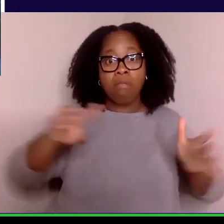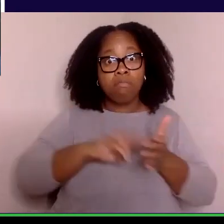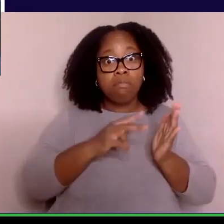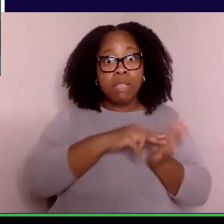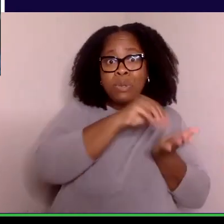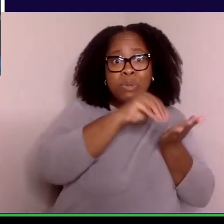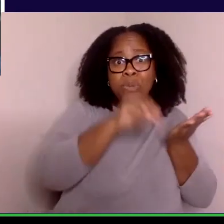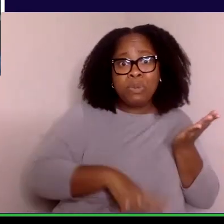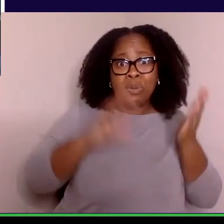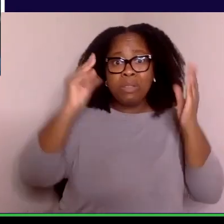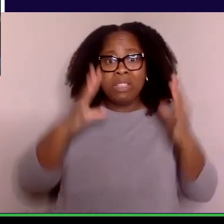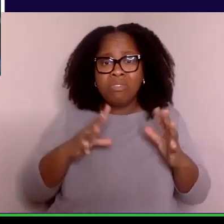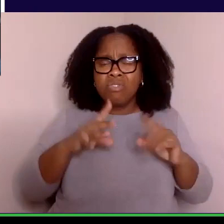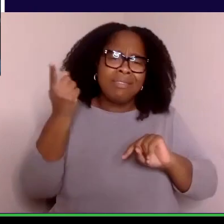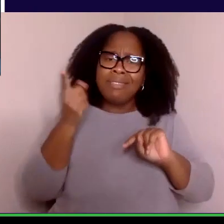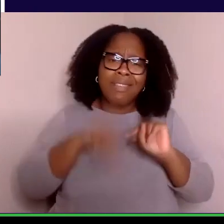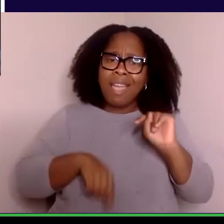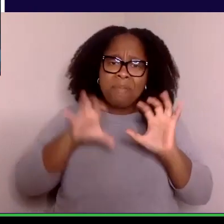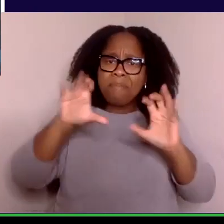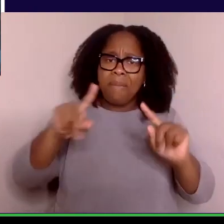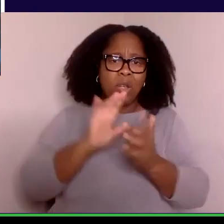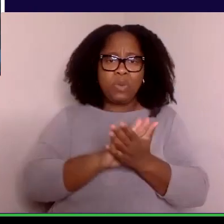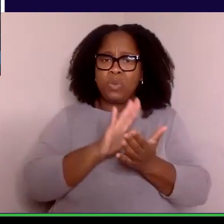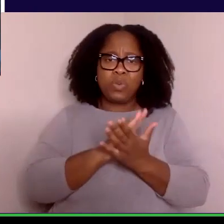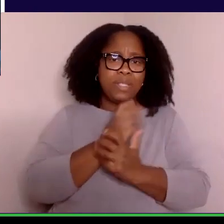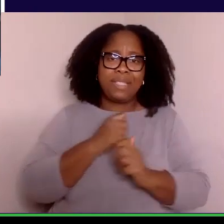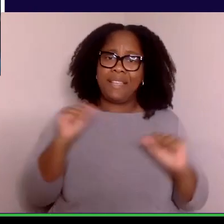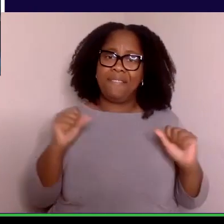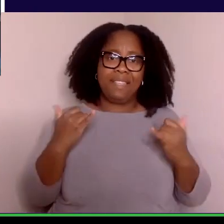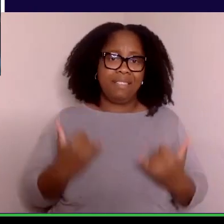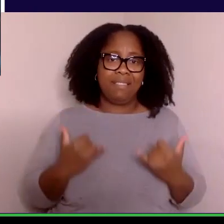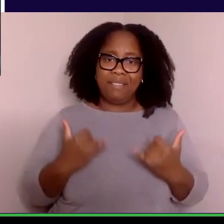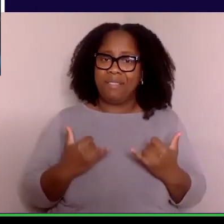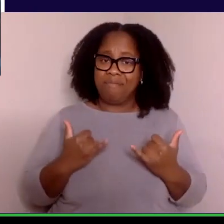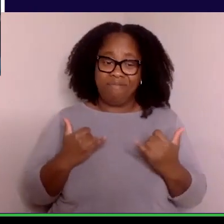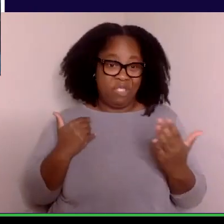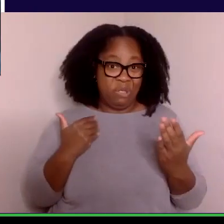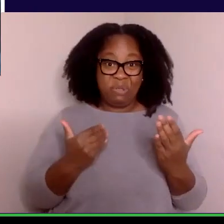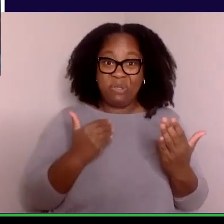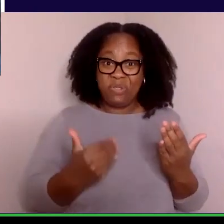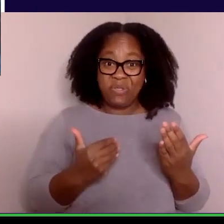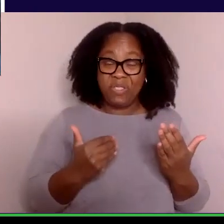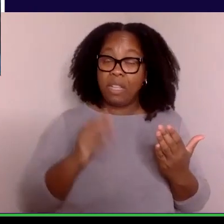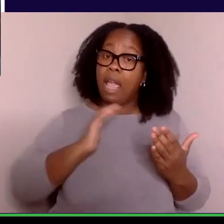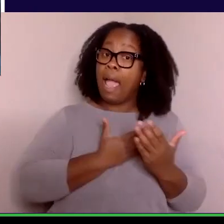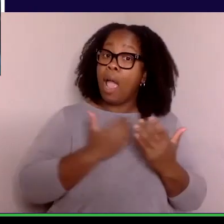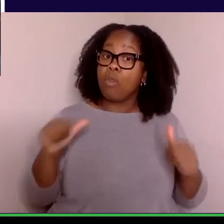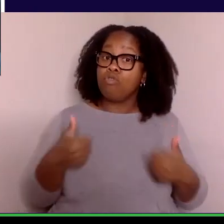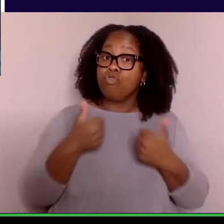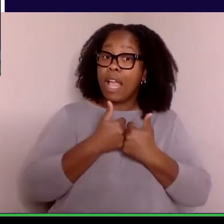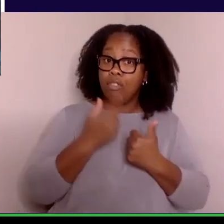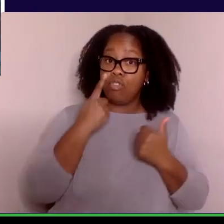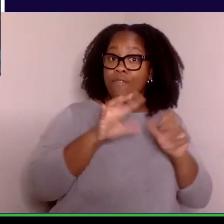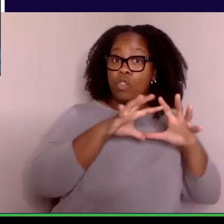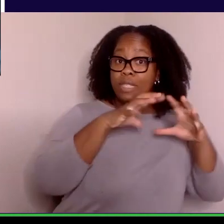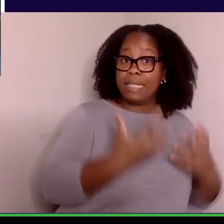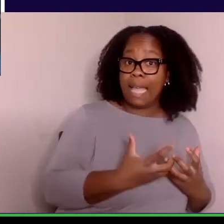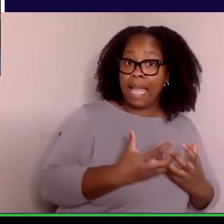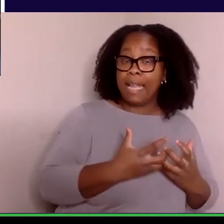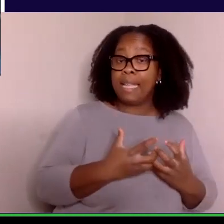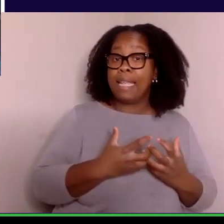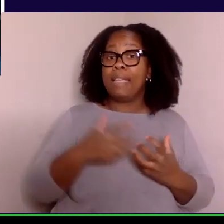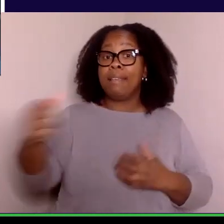school anytime soon. The challenge is for society and our elected leaders to provide